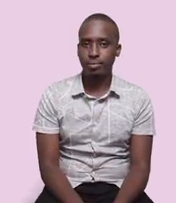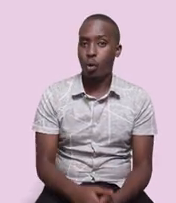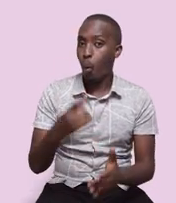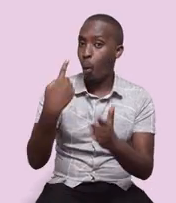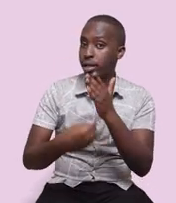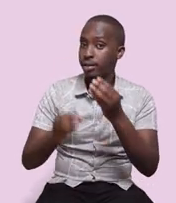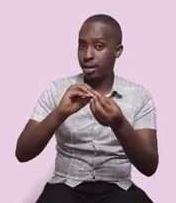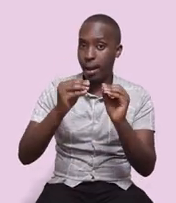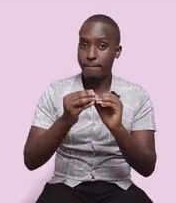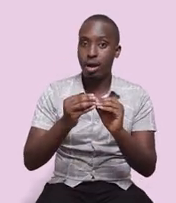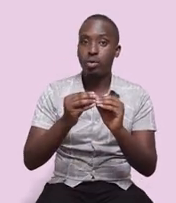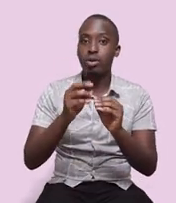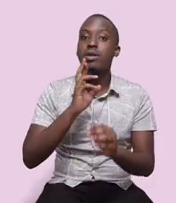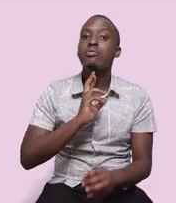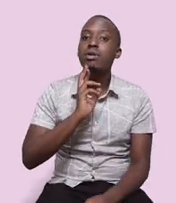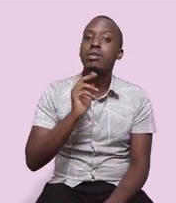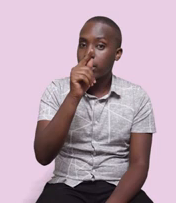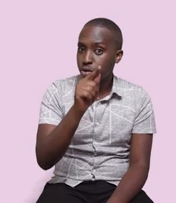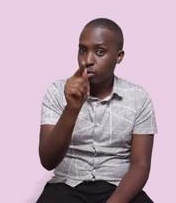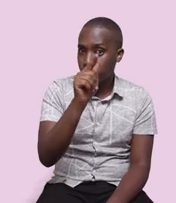What is the number on the red dot?